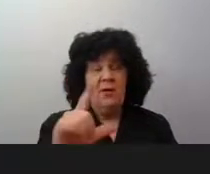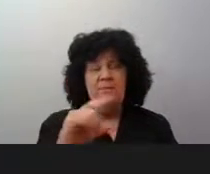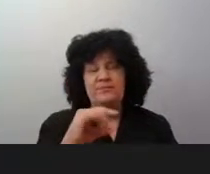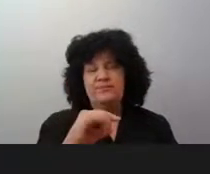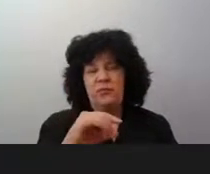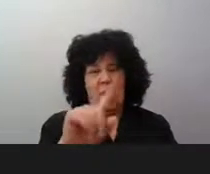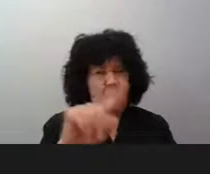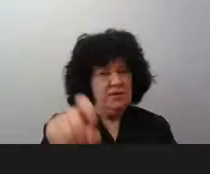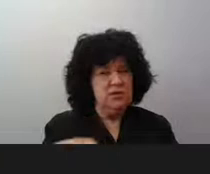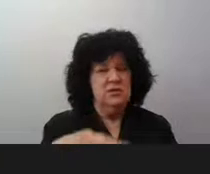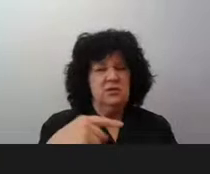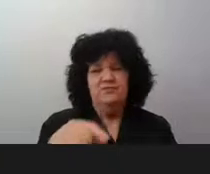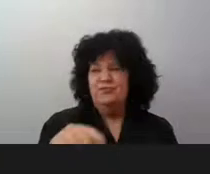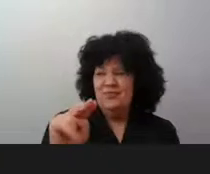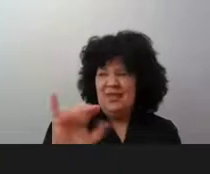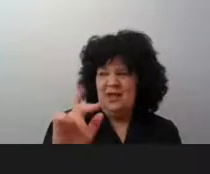So it seems that